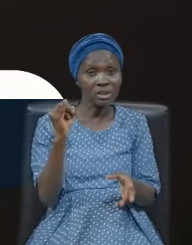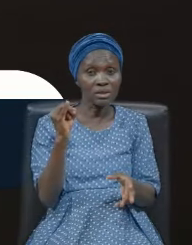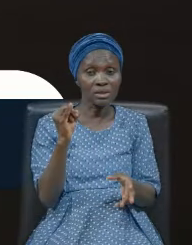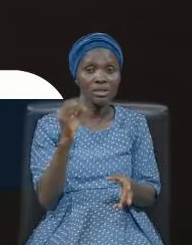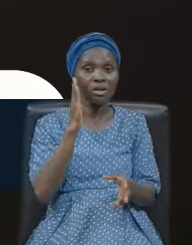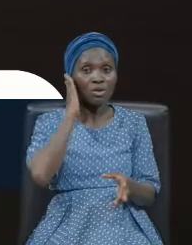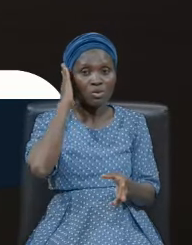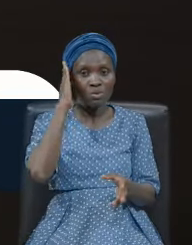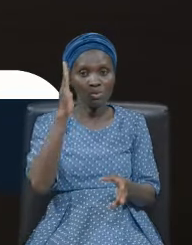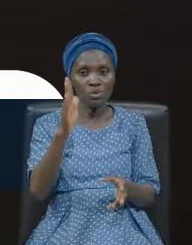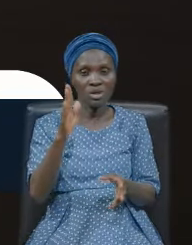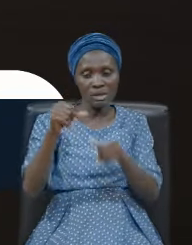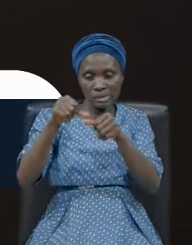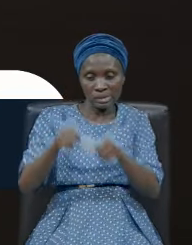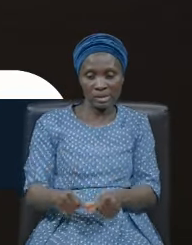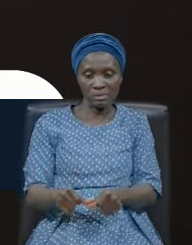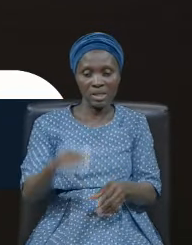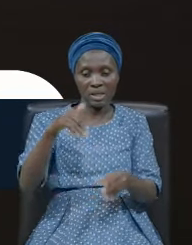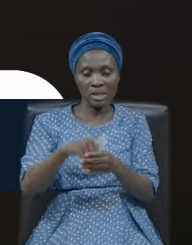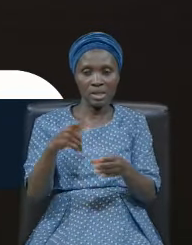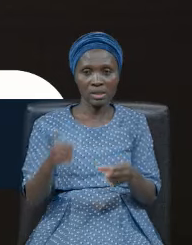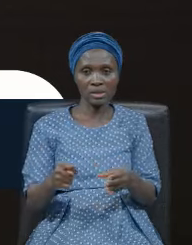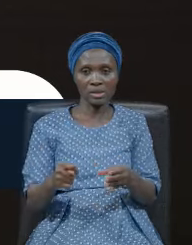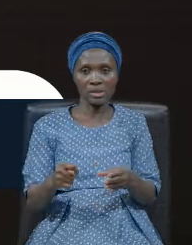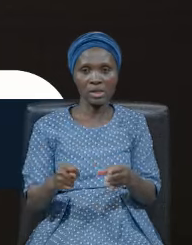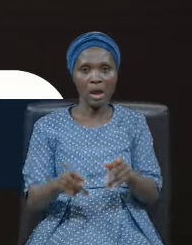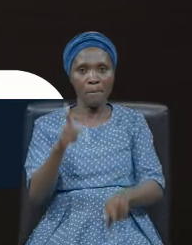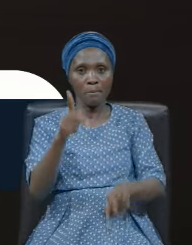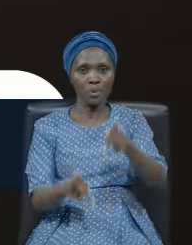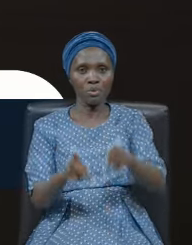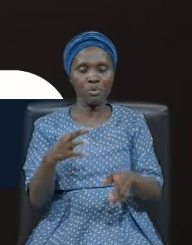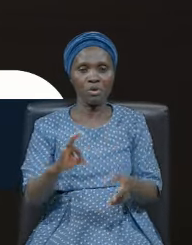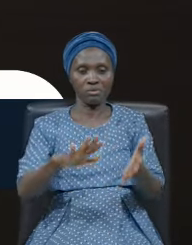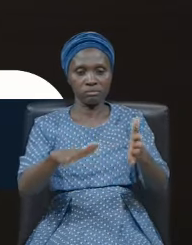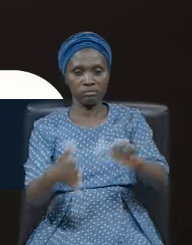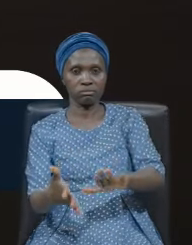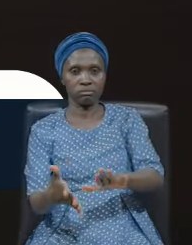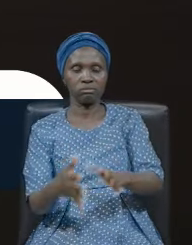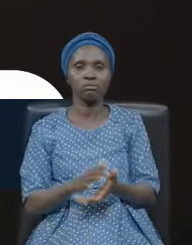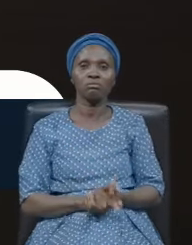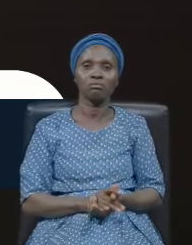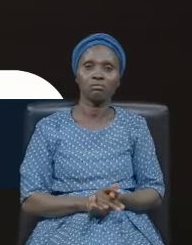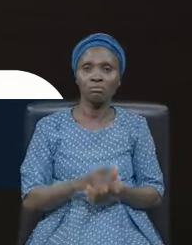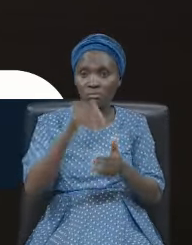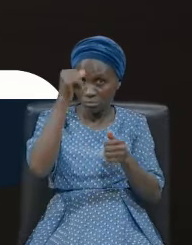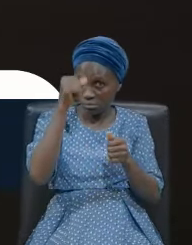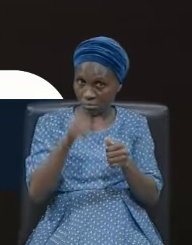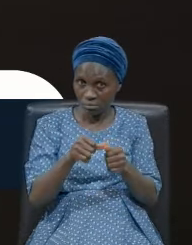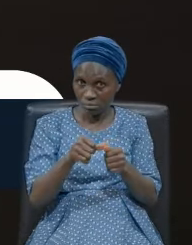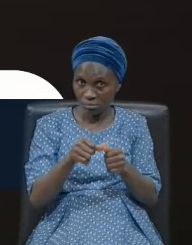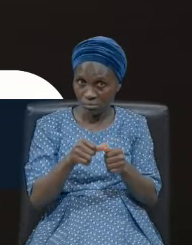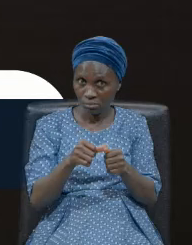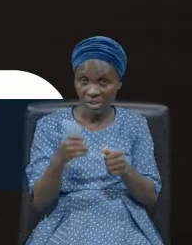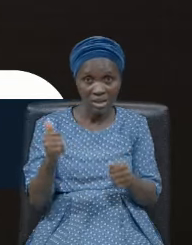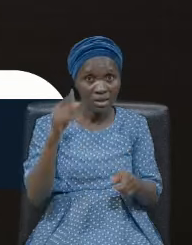remain in the congregation of the dead. The member, the